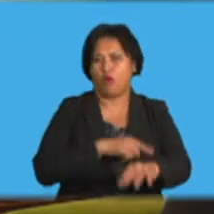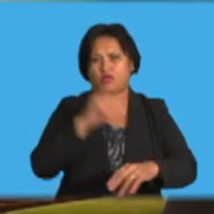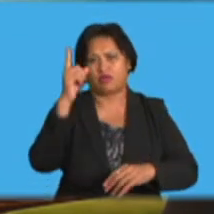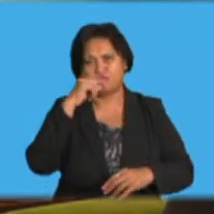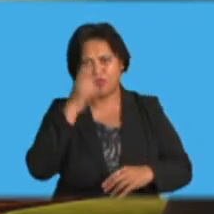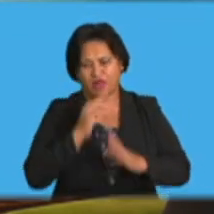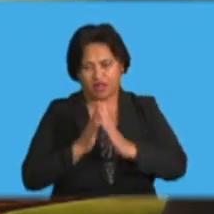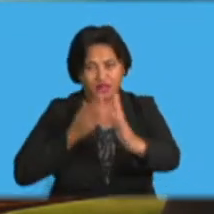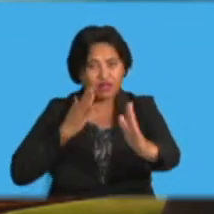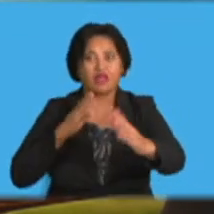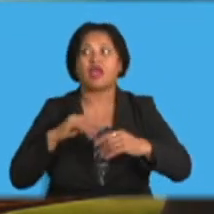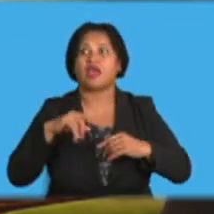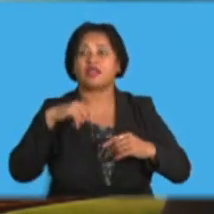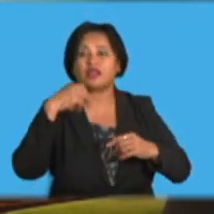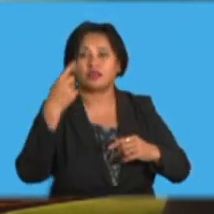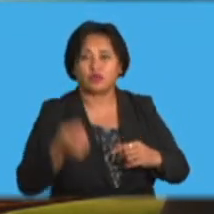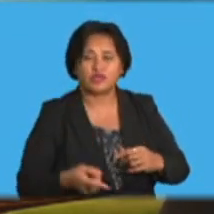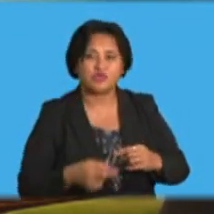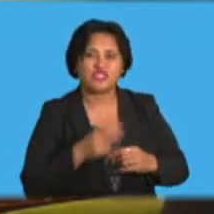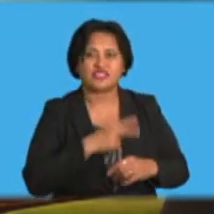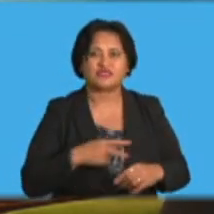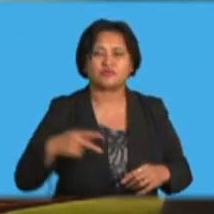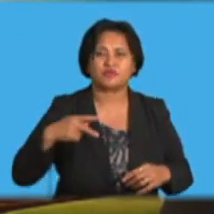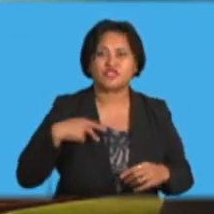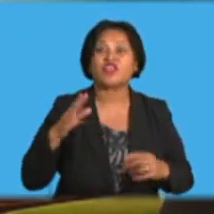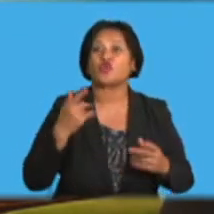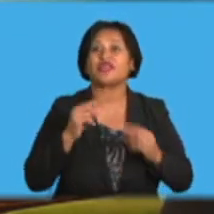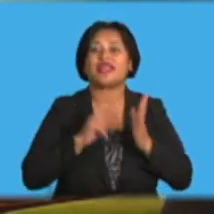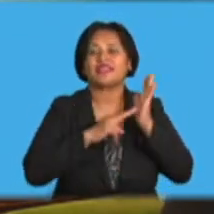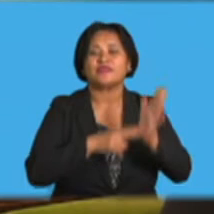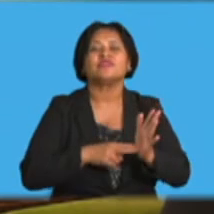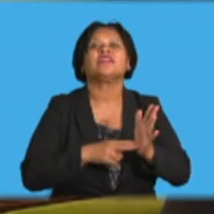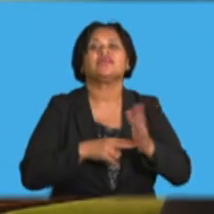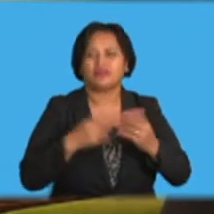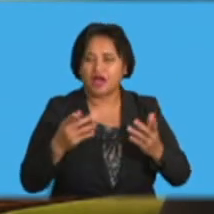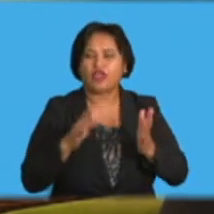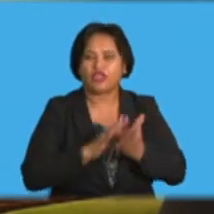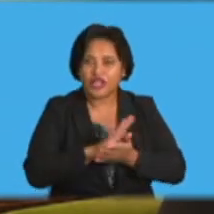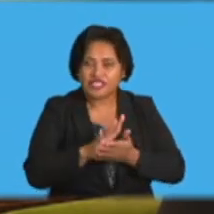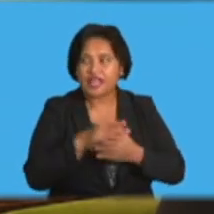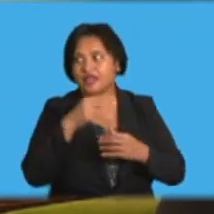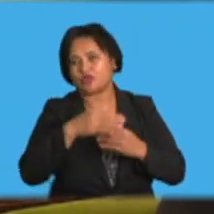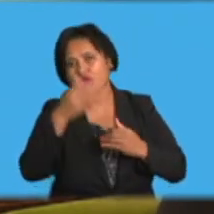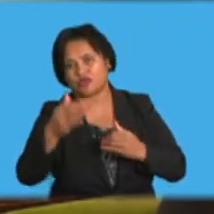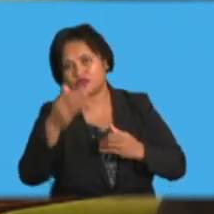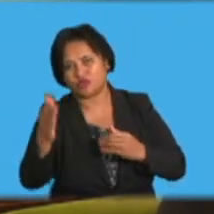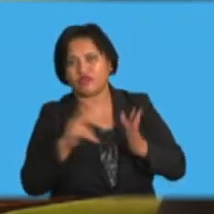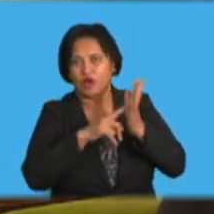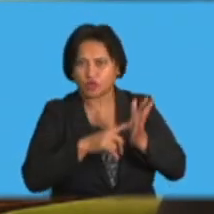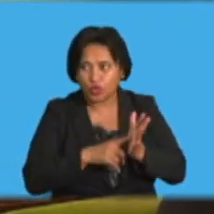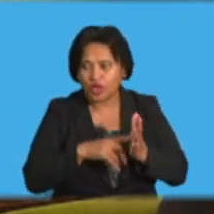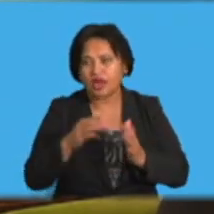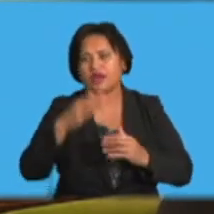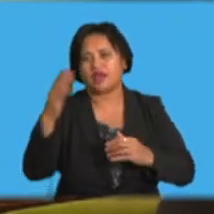in Nandi on Thursday, and we'll be at Shirley Park in Lautoka on Friday. And next week, the team will be in Bar Market Grounds in Reki, FSC Grounds on